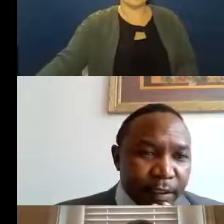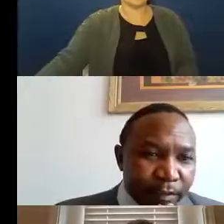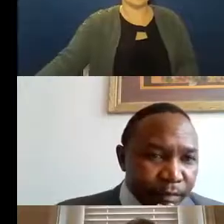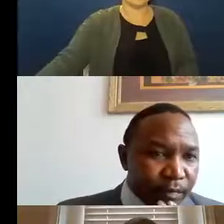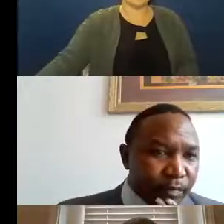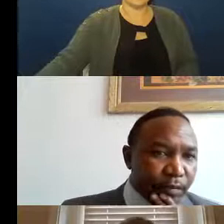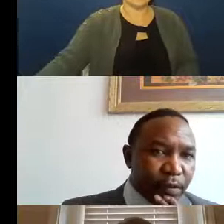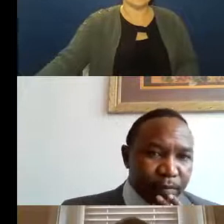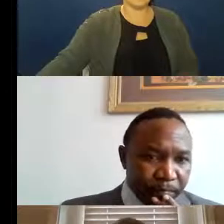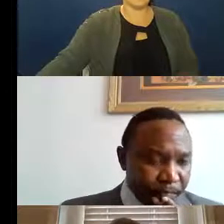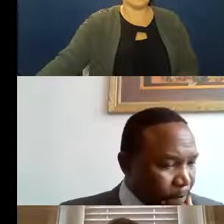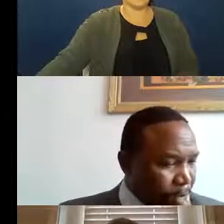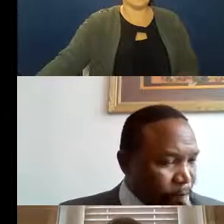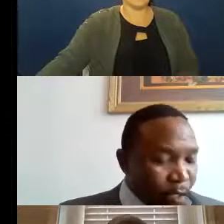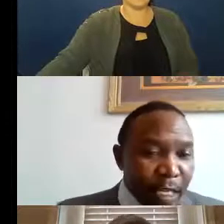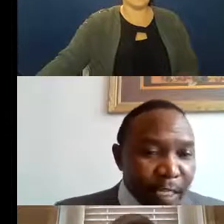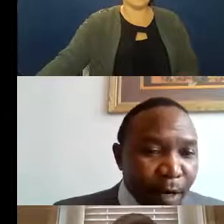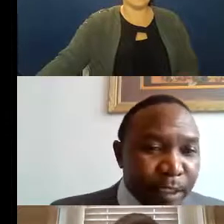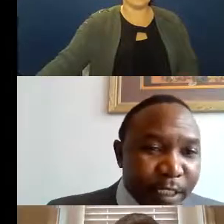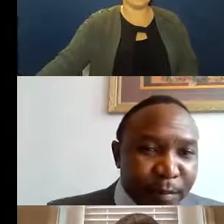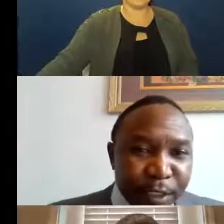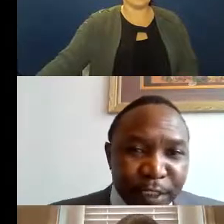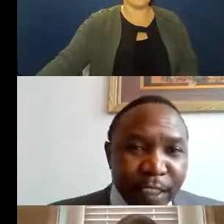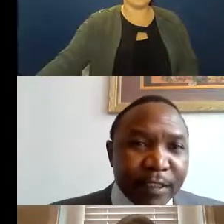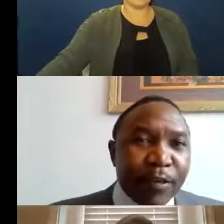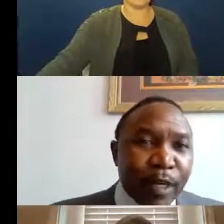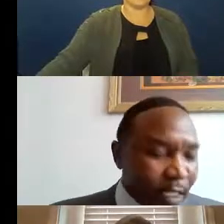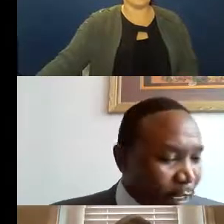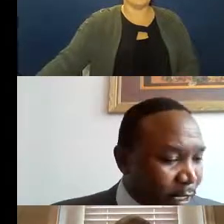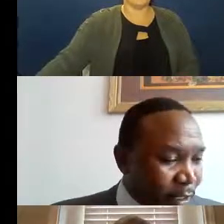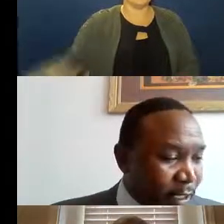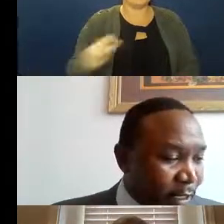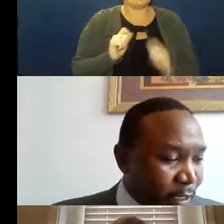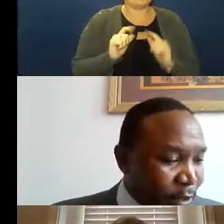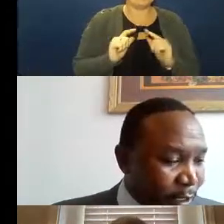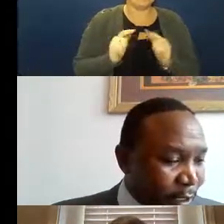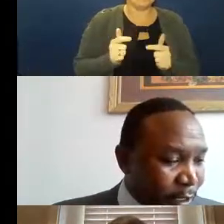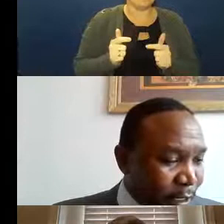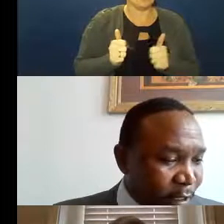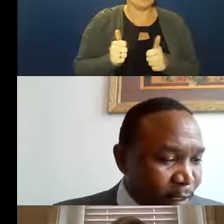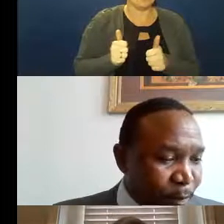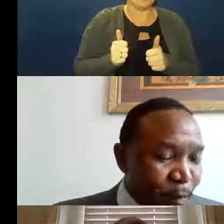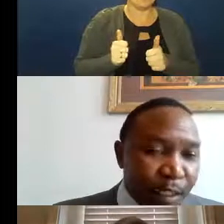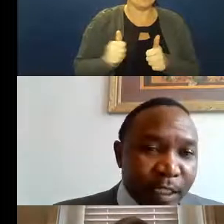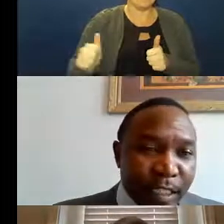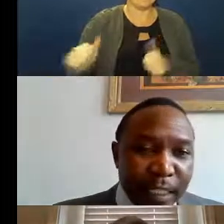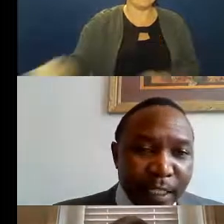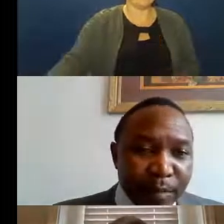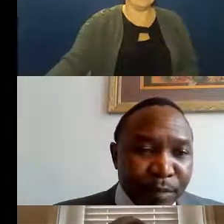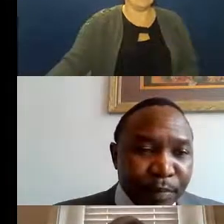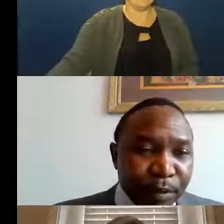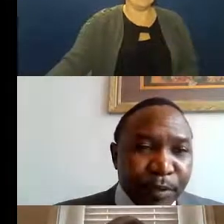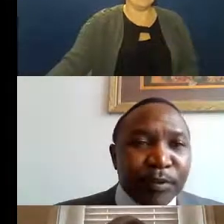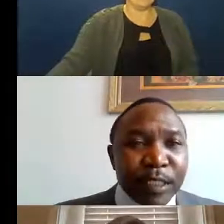Continuing. Yeah. Go ahead, Edward. Yeah, I was just mentioning that one thing that they really stress is that